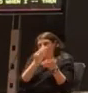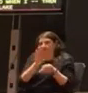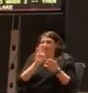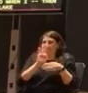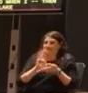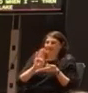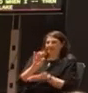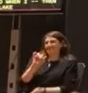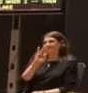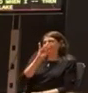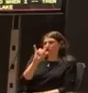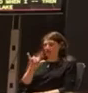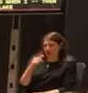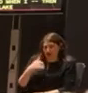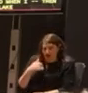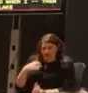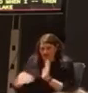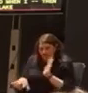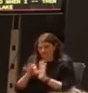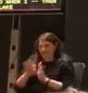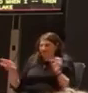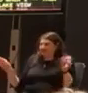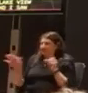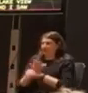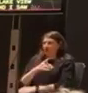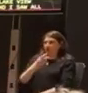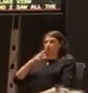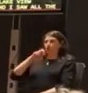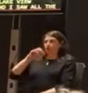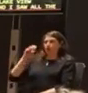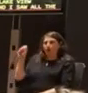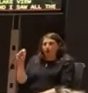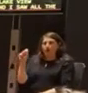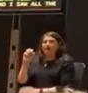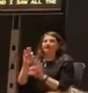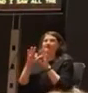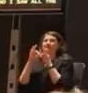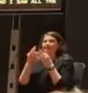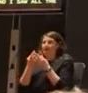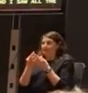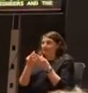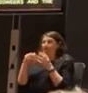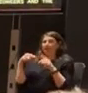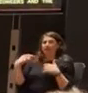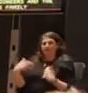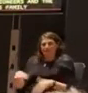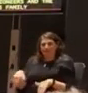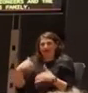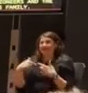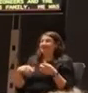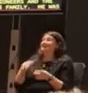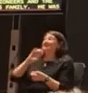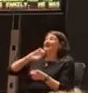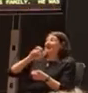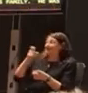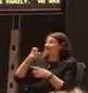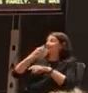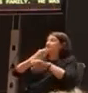original pioneers, and the whole Gross family is up there. William Gross was an ex-slave who became free, and he came here to